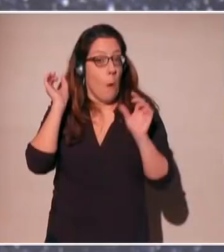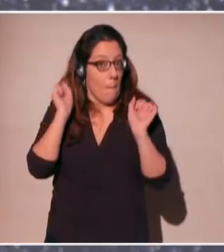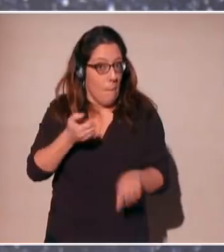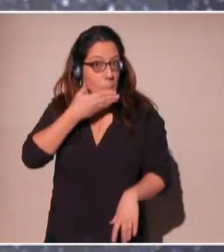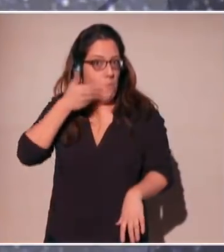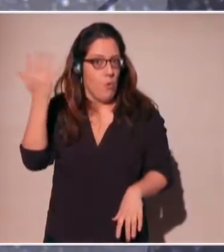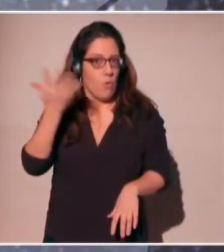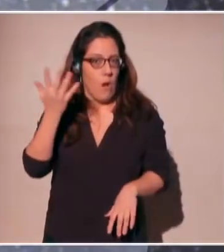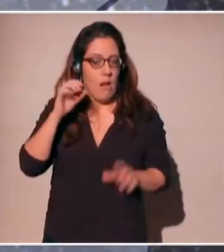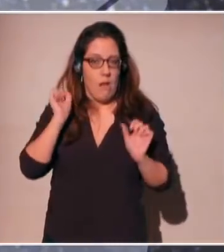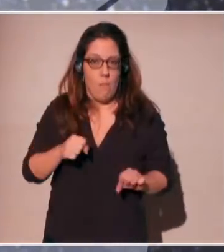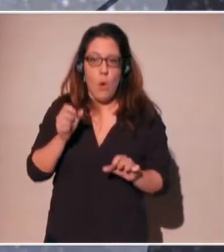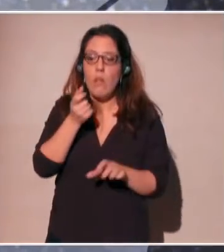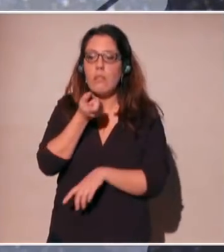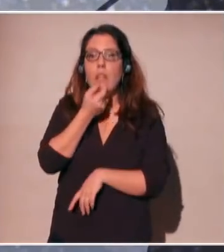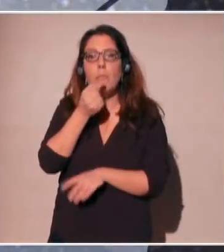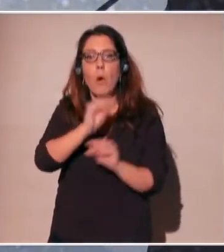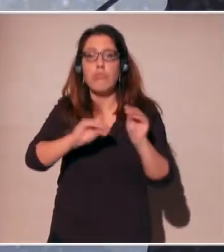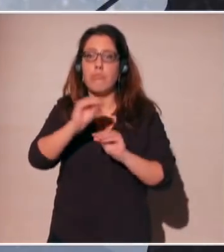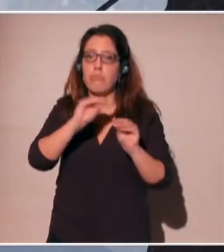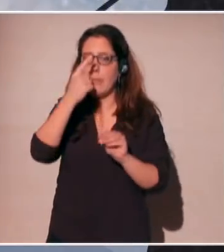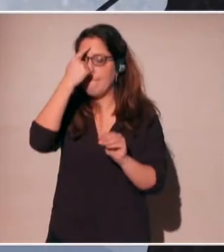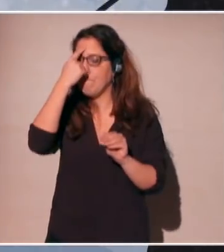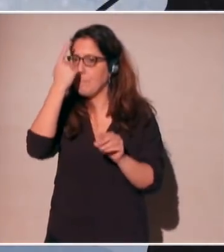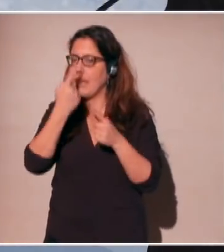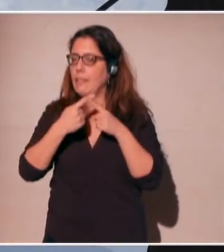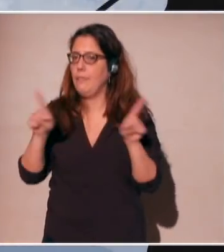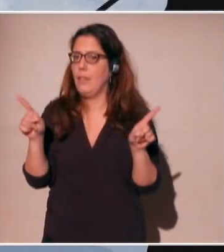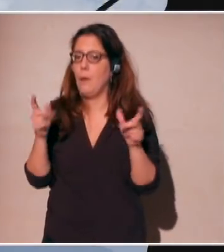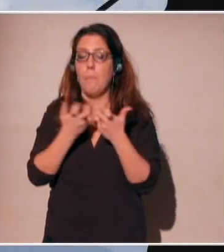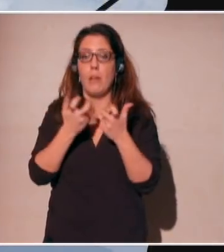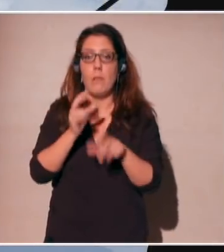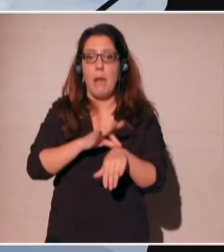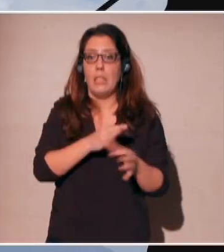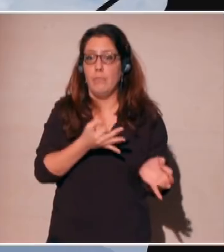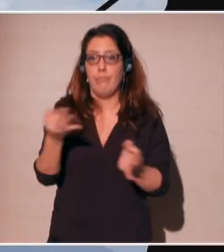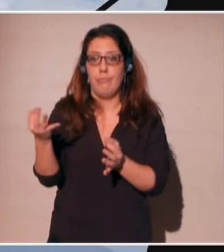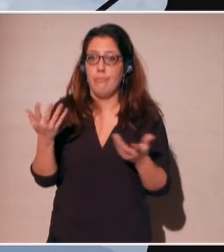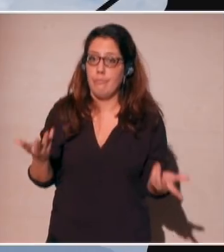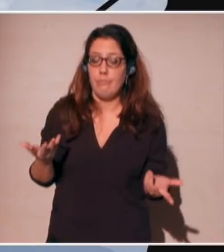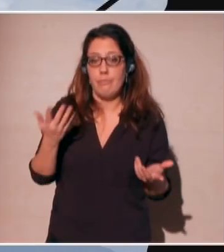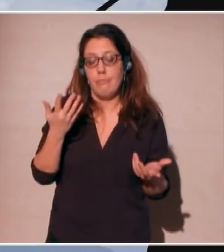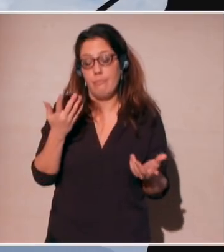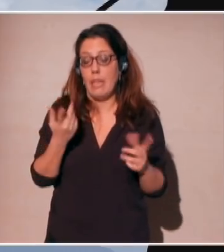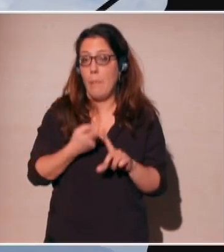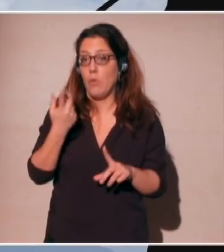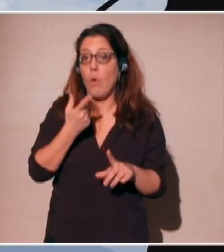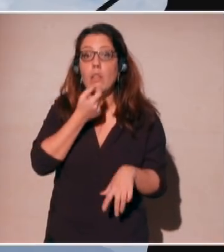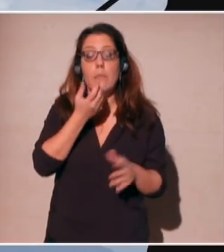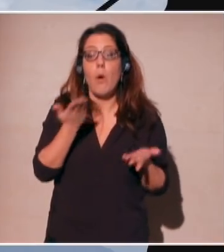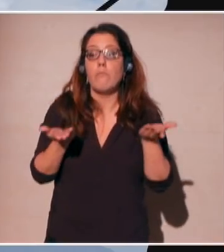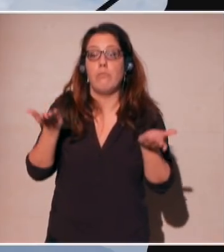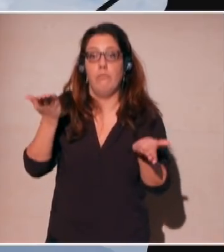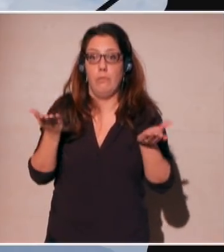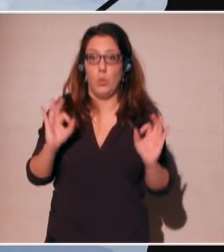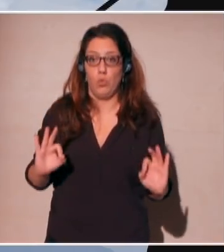treatment. And you know, treatment, especially of chronic disease, is a balancing act. When you give intensive treatment,